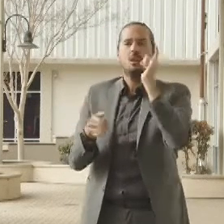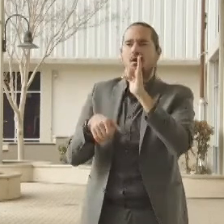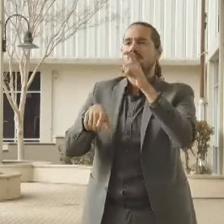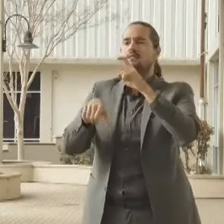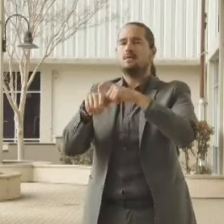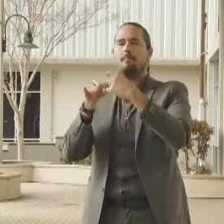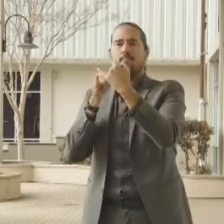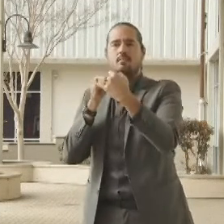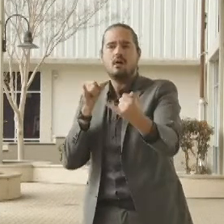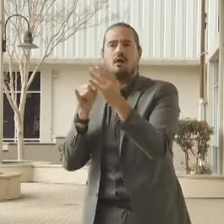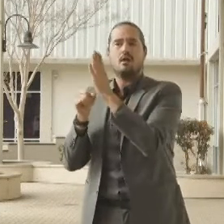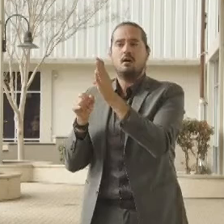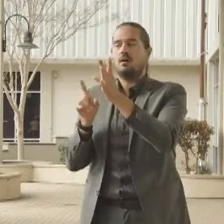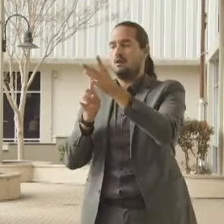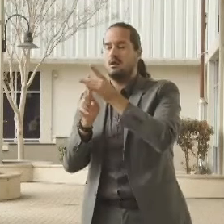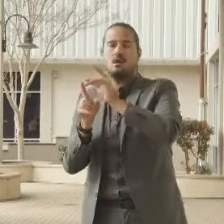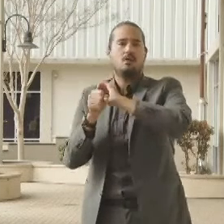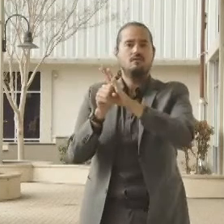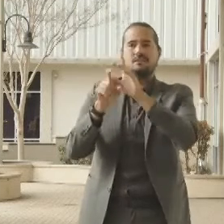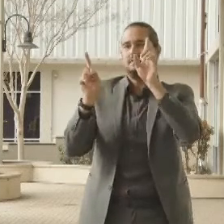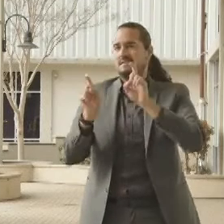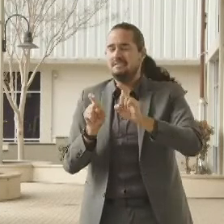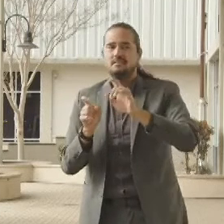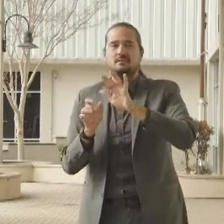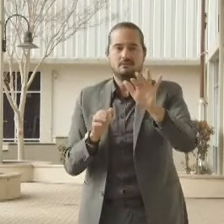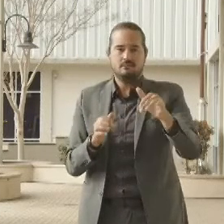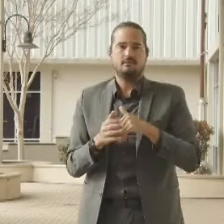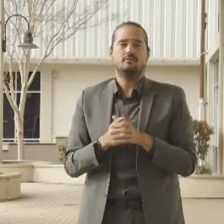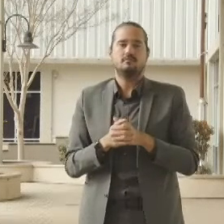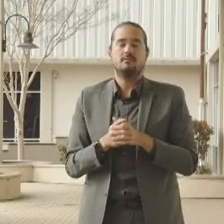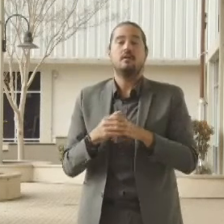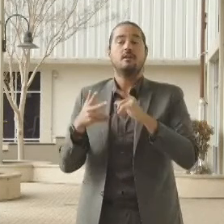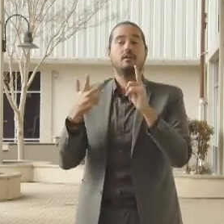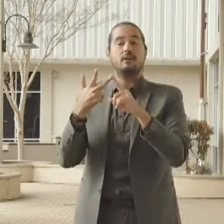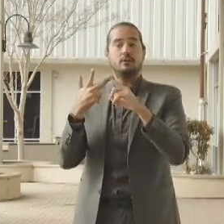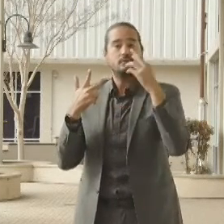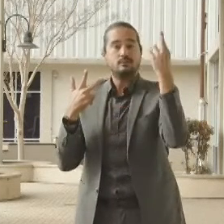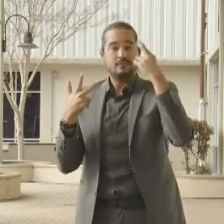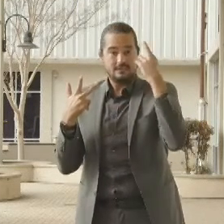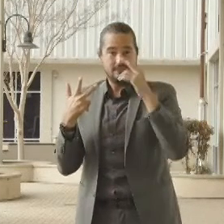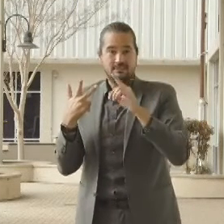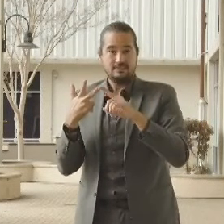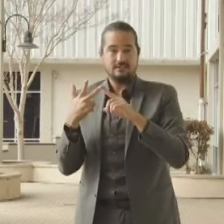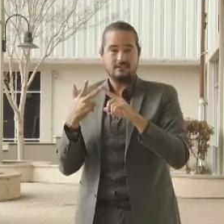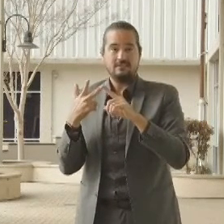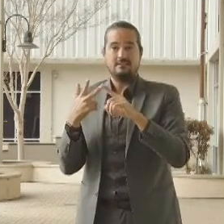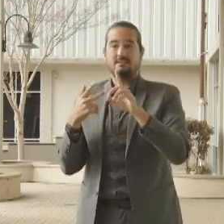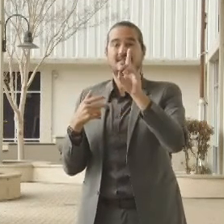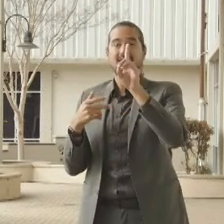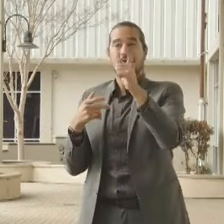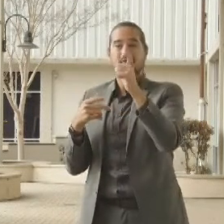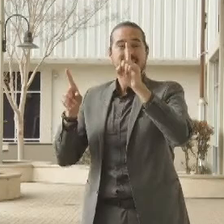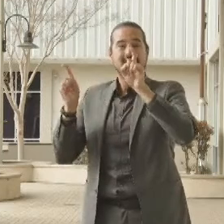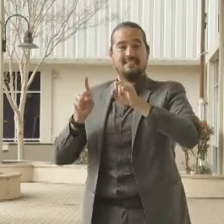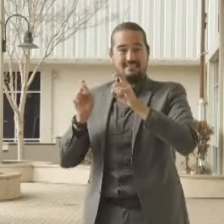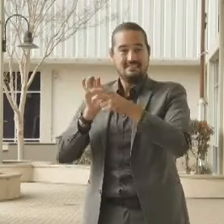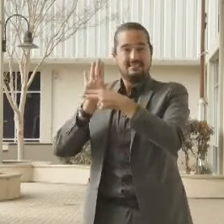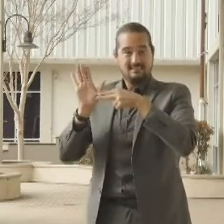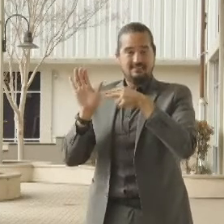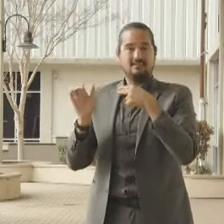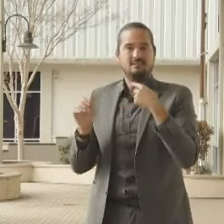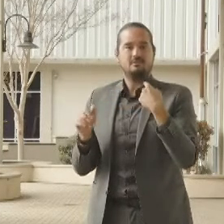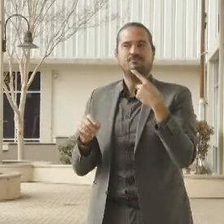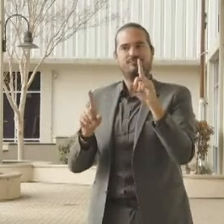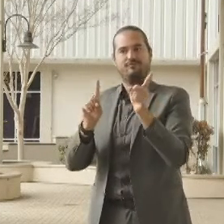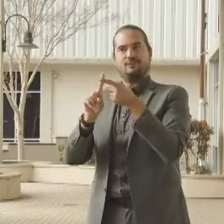diagnostic tests for COVID that were available when I issued the first testing order have also changed. And so we